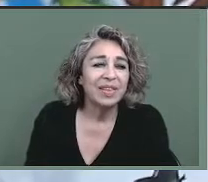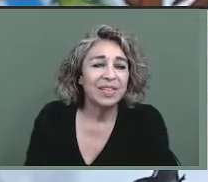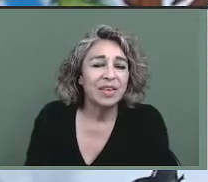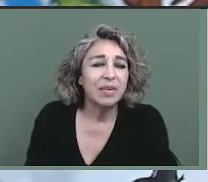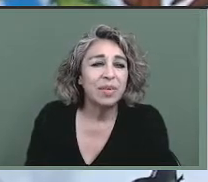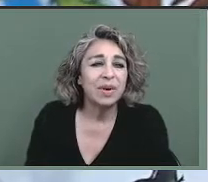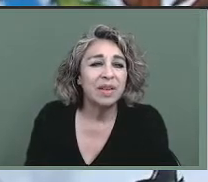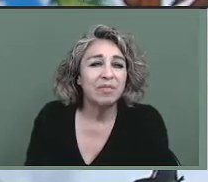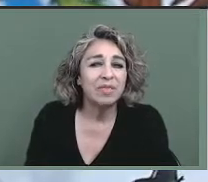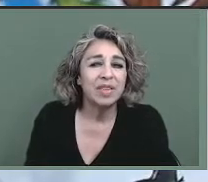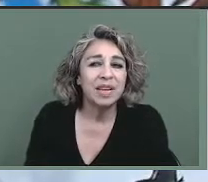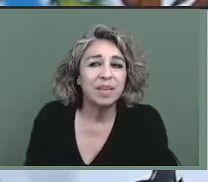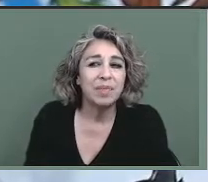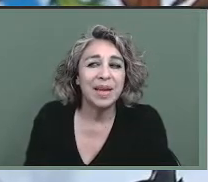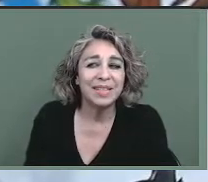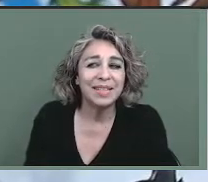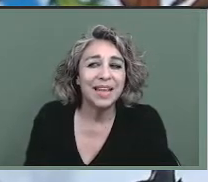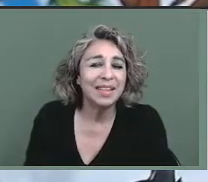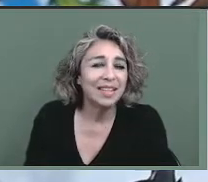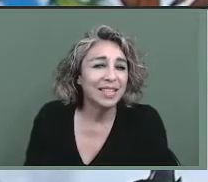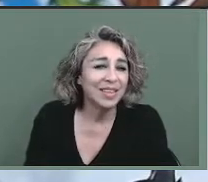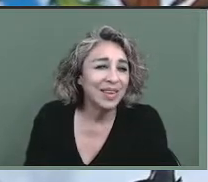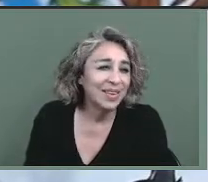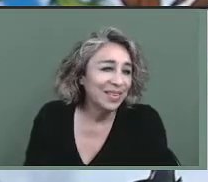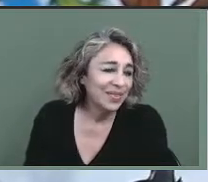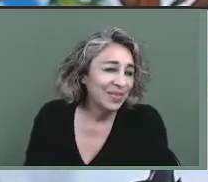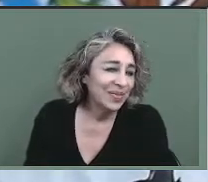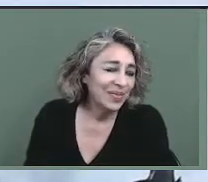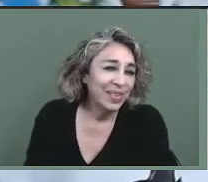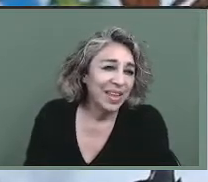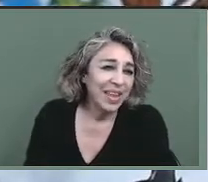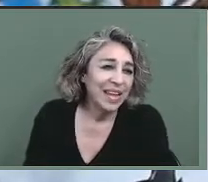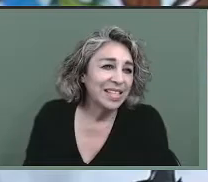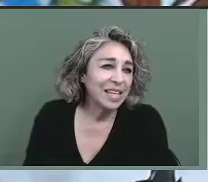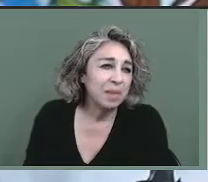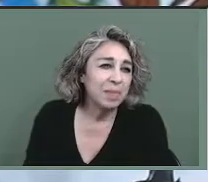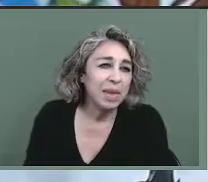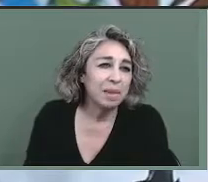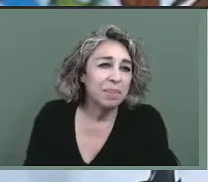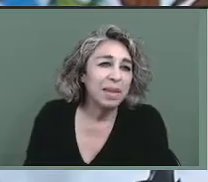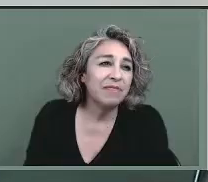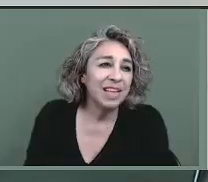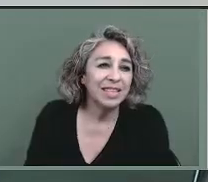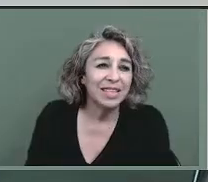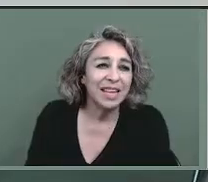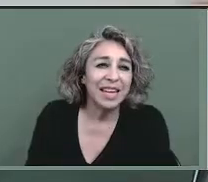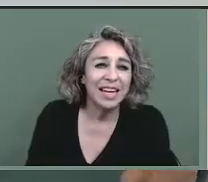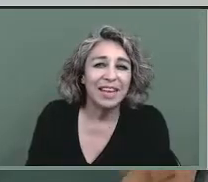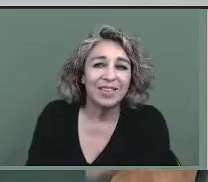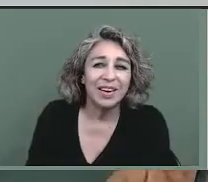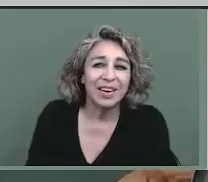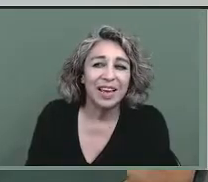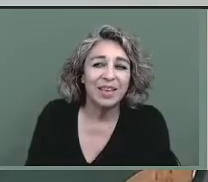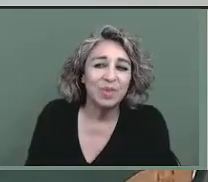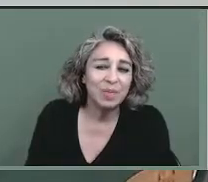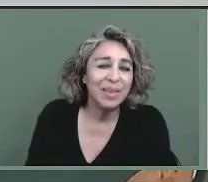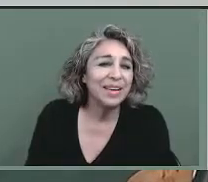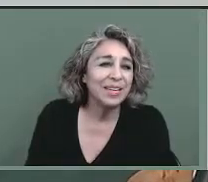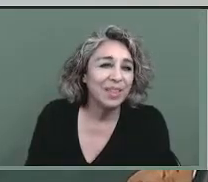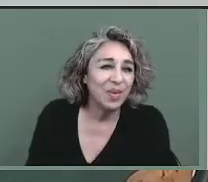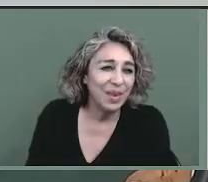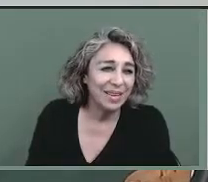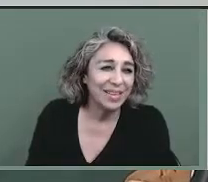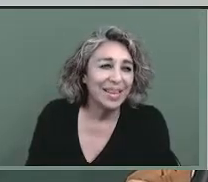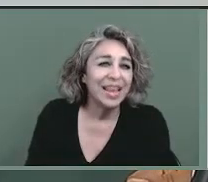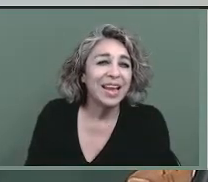for the ceremony for the independence yell at the Zócalo. And it's going to be a big fiesta like never. And we'll meet there